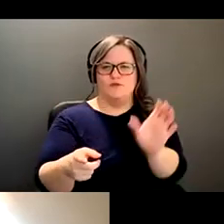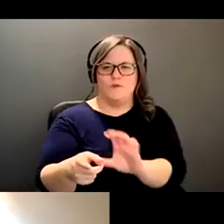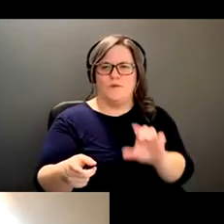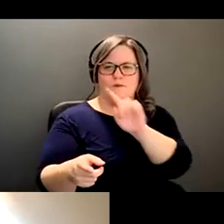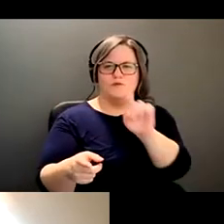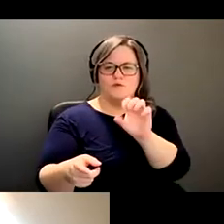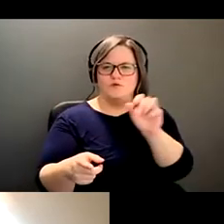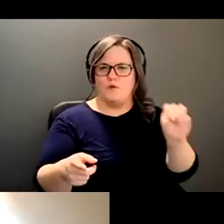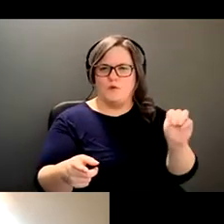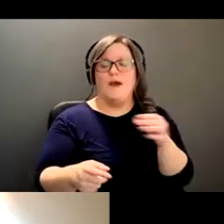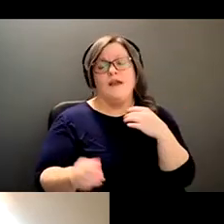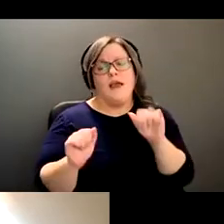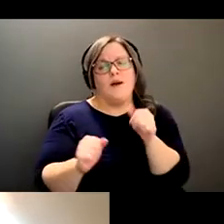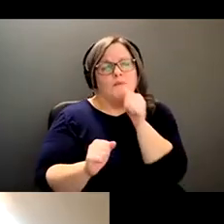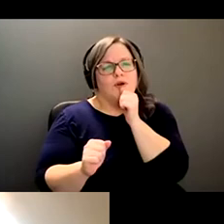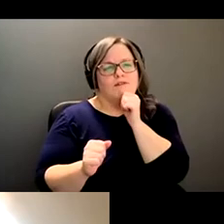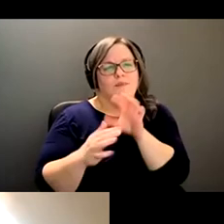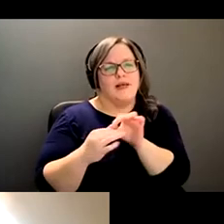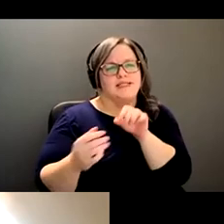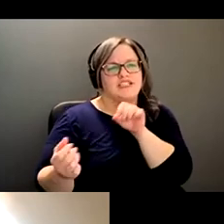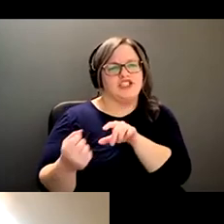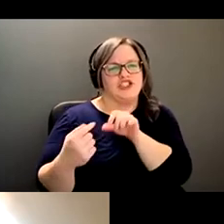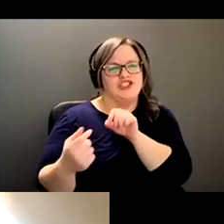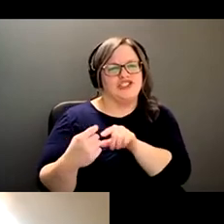and that's like basically it.